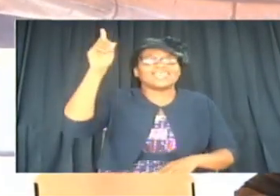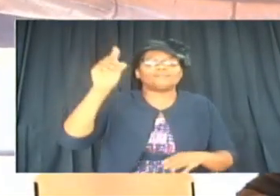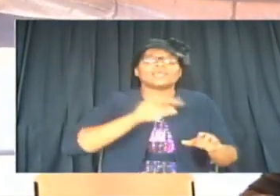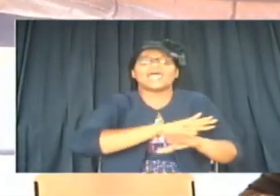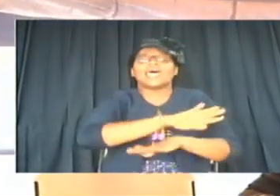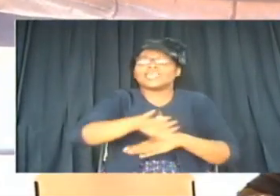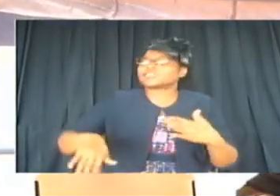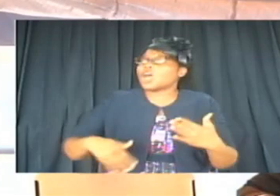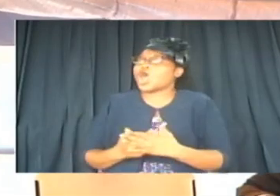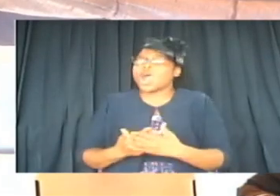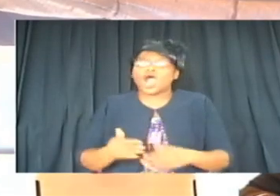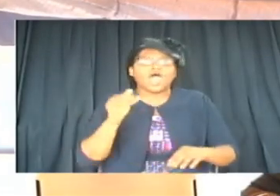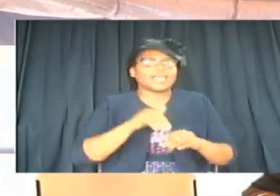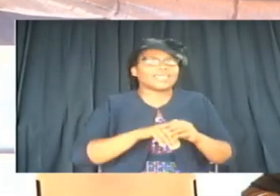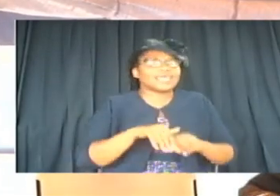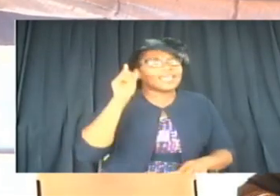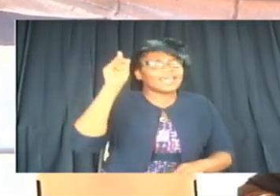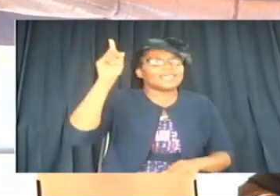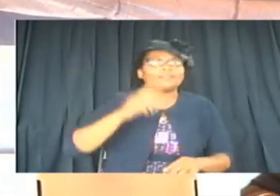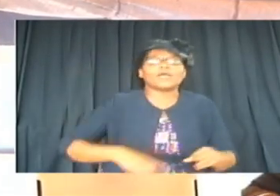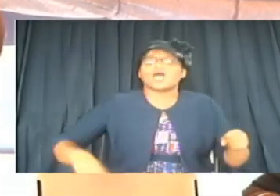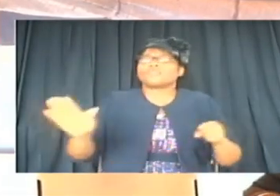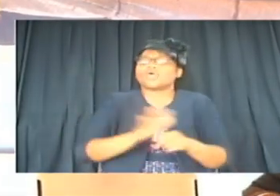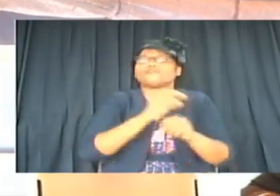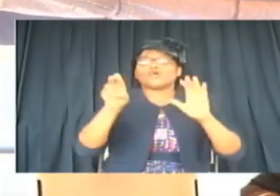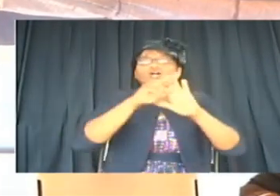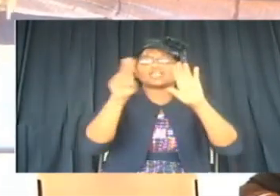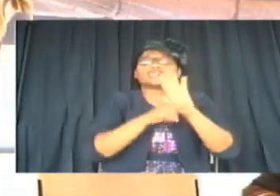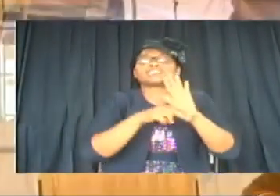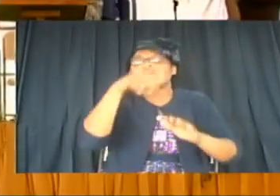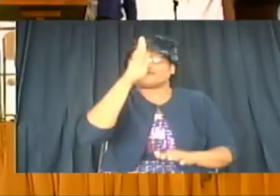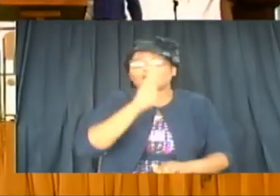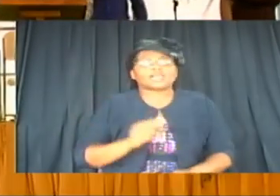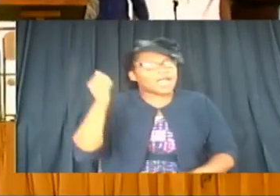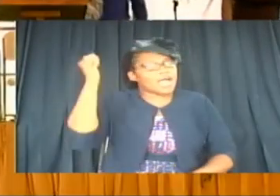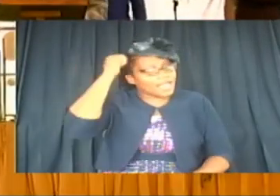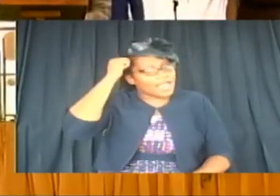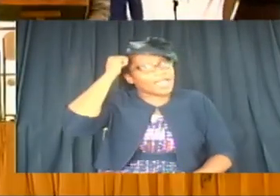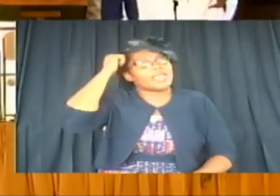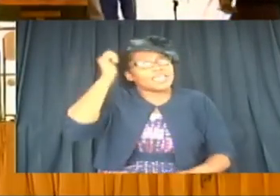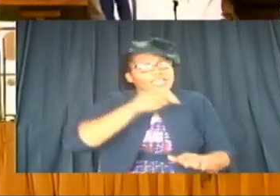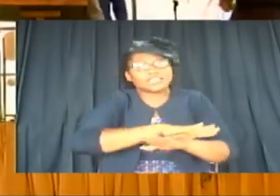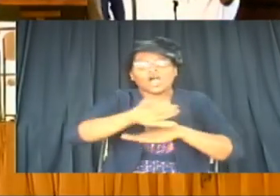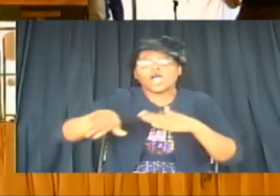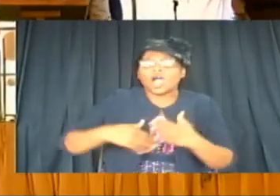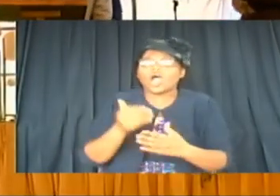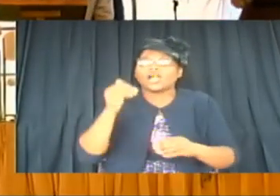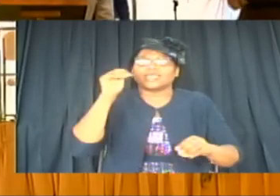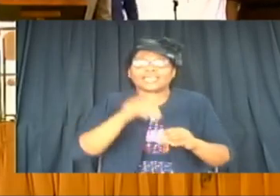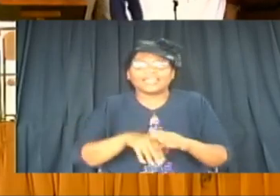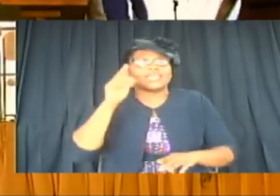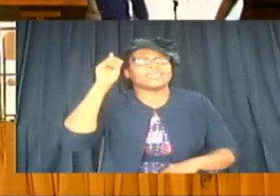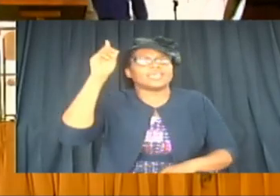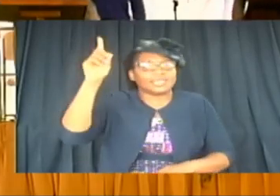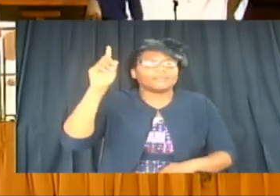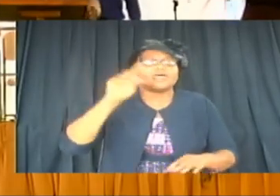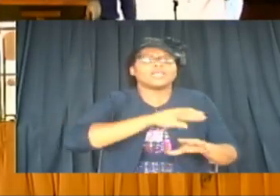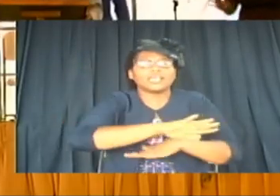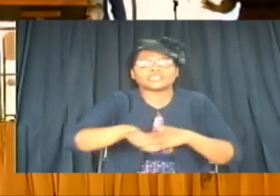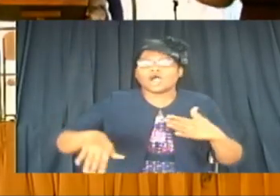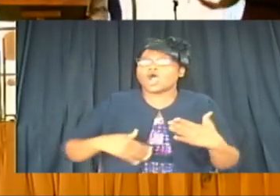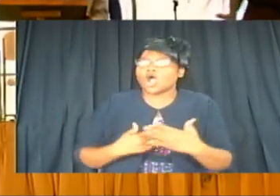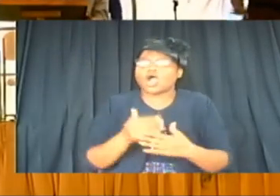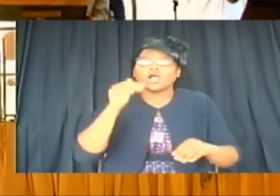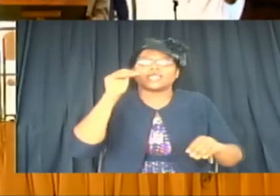Him. It's all in Him. The fullness of the Godhead. It's all in Him.